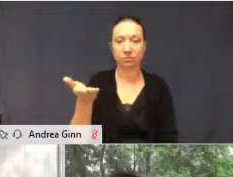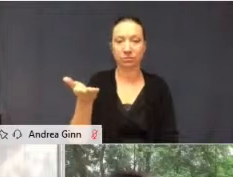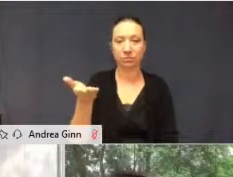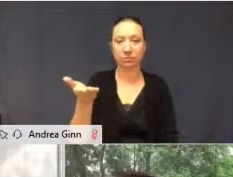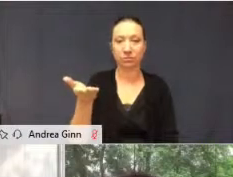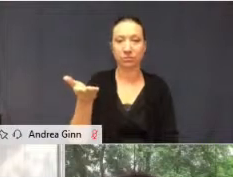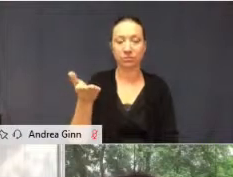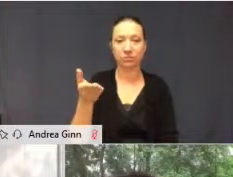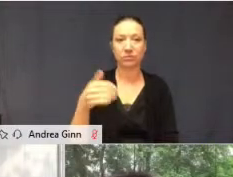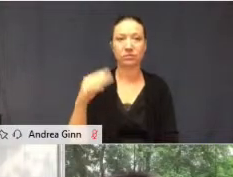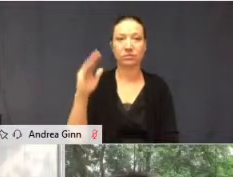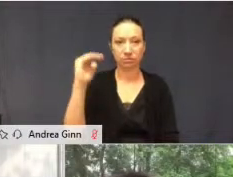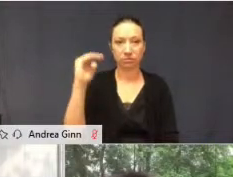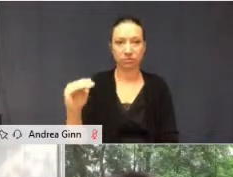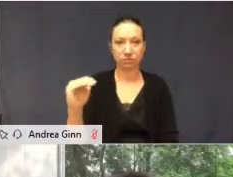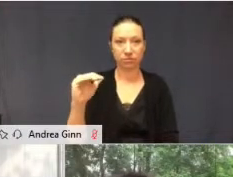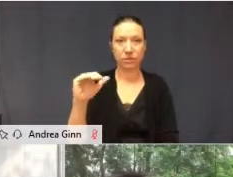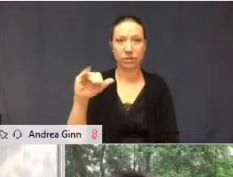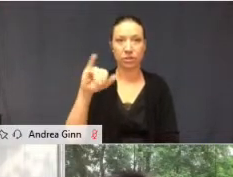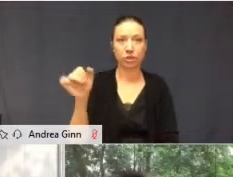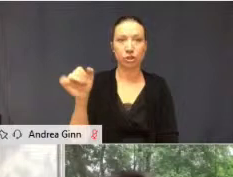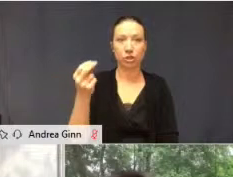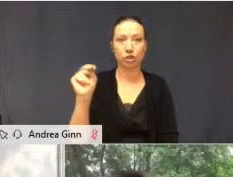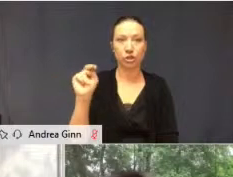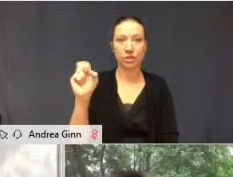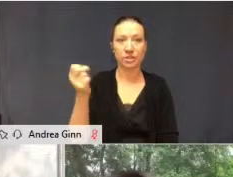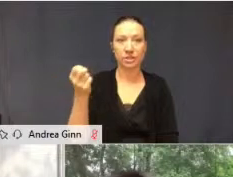Representative Wanda Johnson?